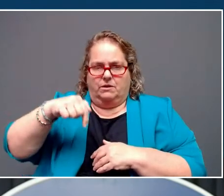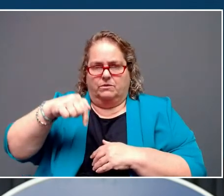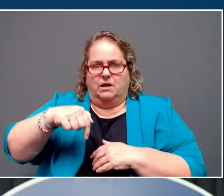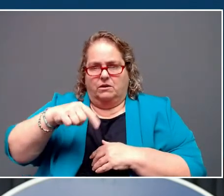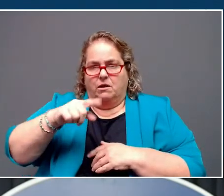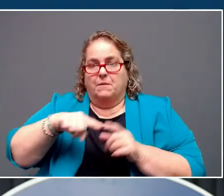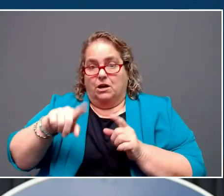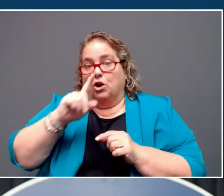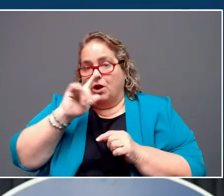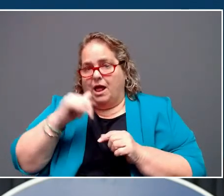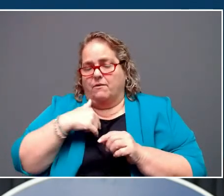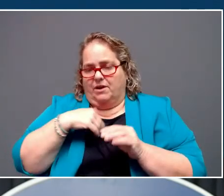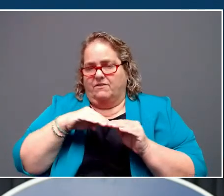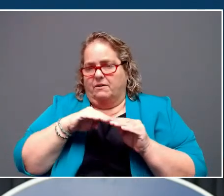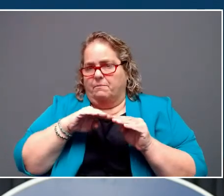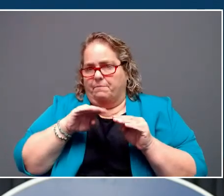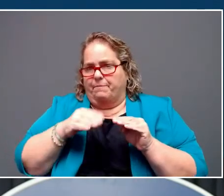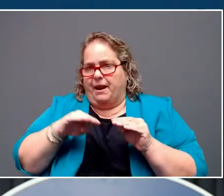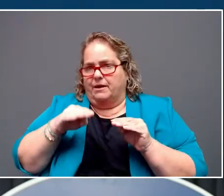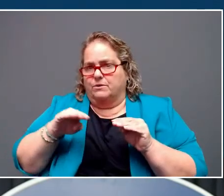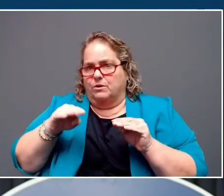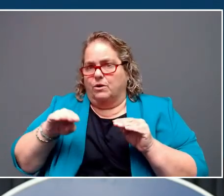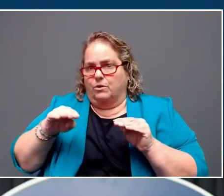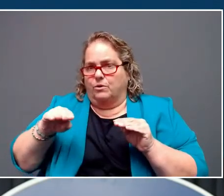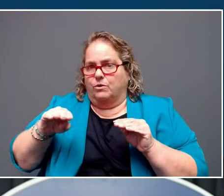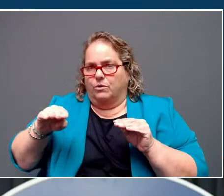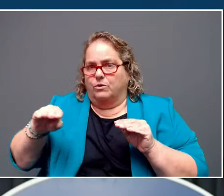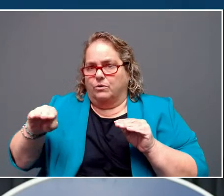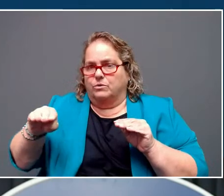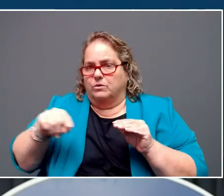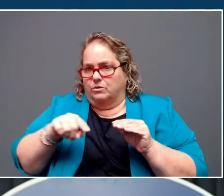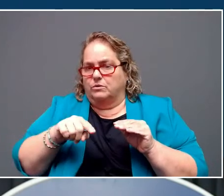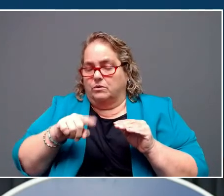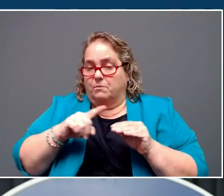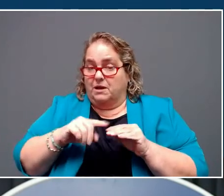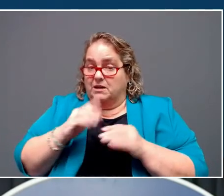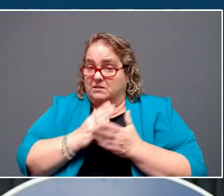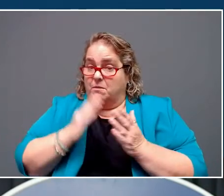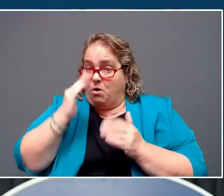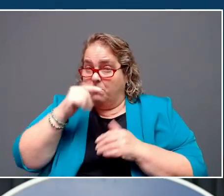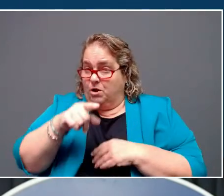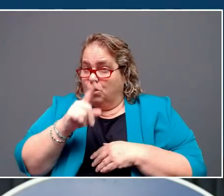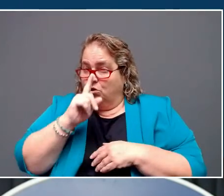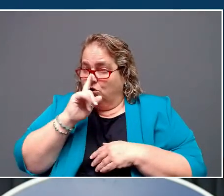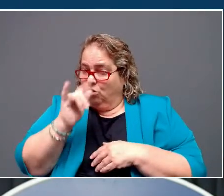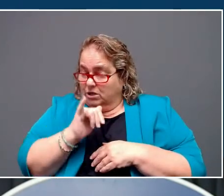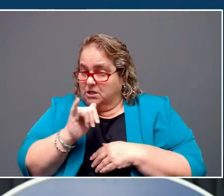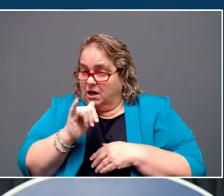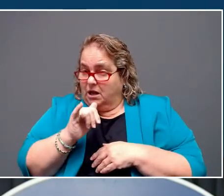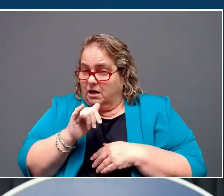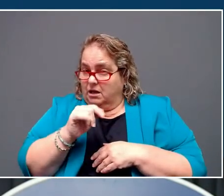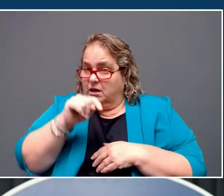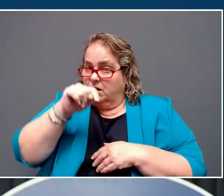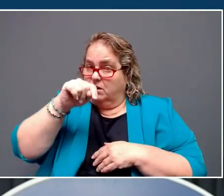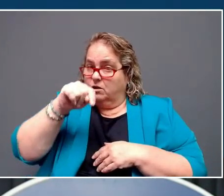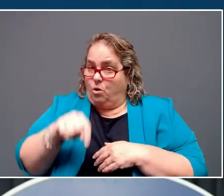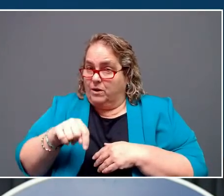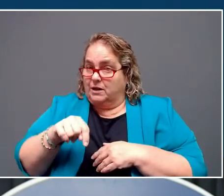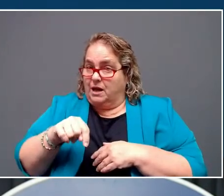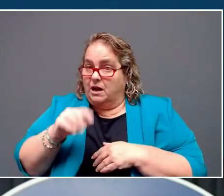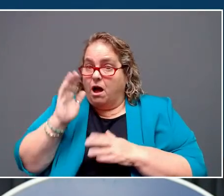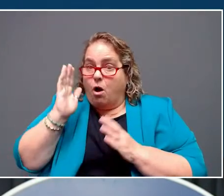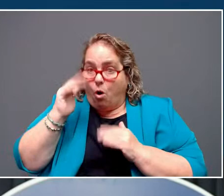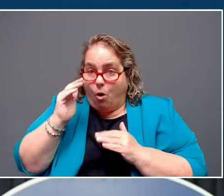and we have been plateaued. But there is some hope that this might actually represent a